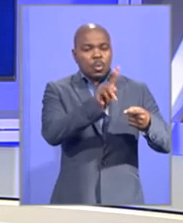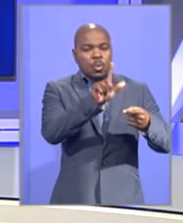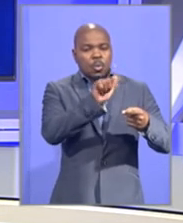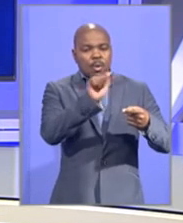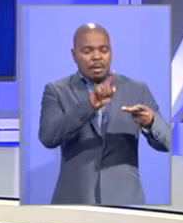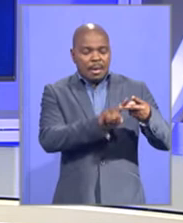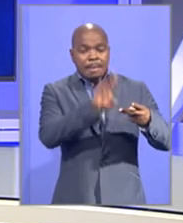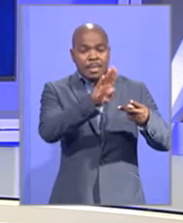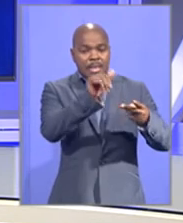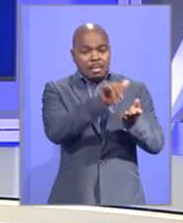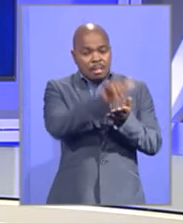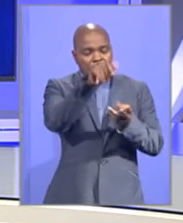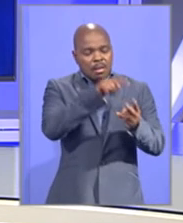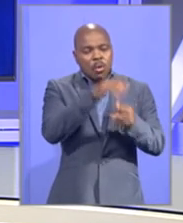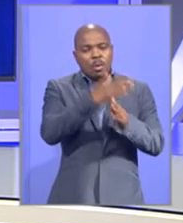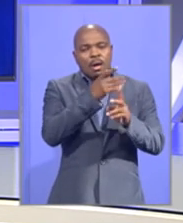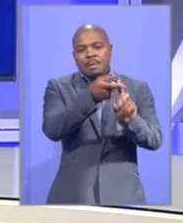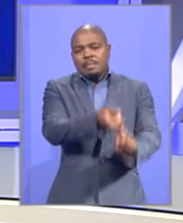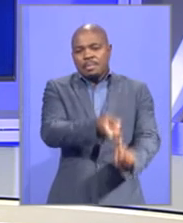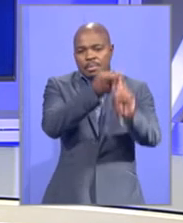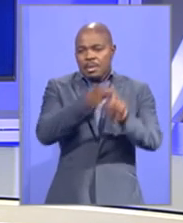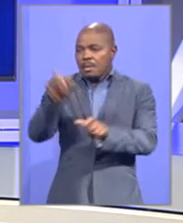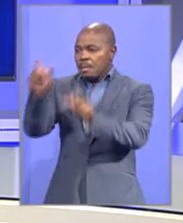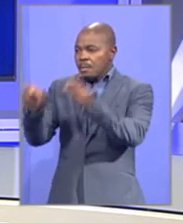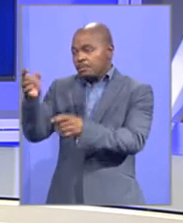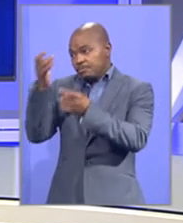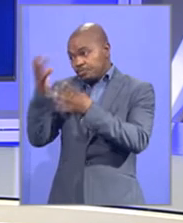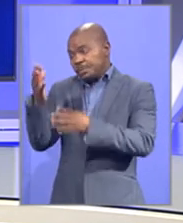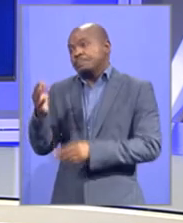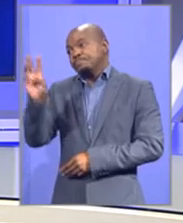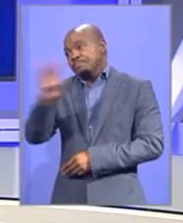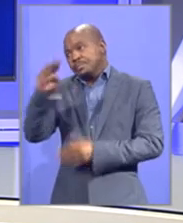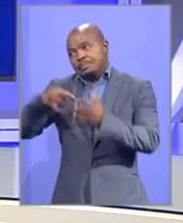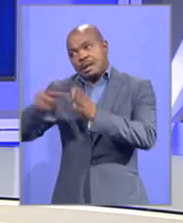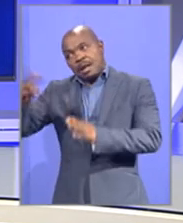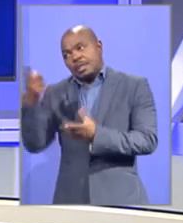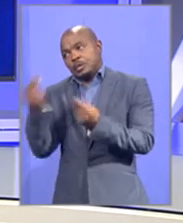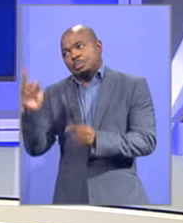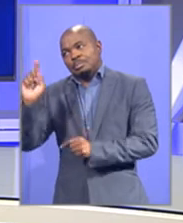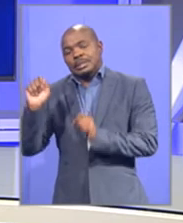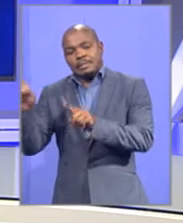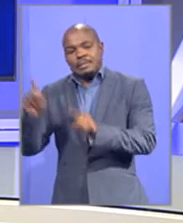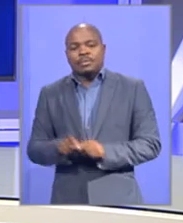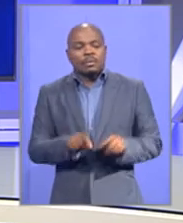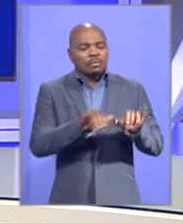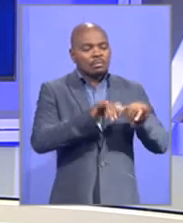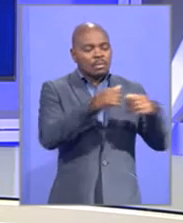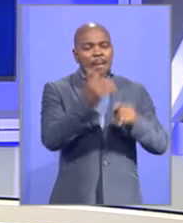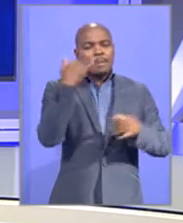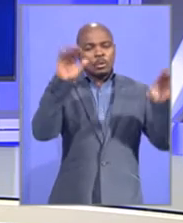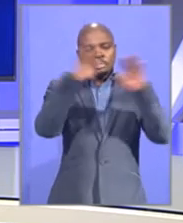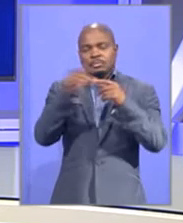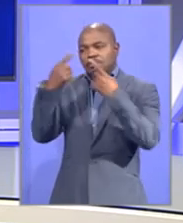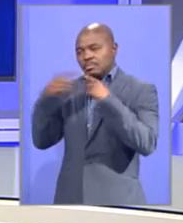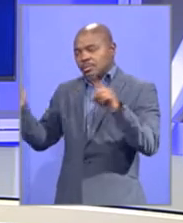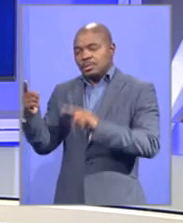British Airways di sekege maeto a tsona. Bapagami ba laetswe go ka dira dithulaganyo tse dingwe. Setheo se rebotse pegelo maabane bosigo se